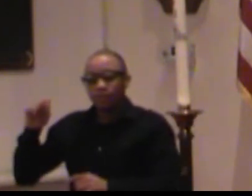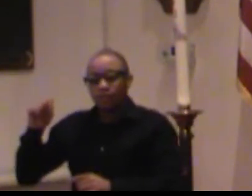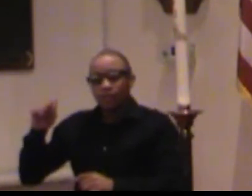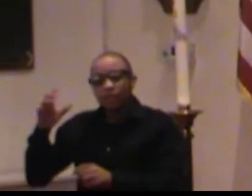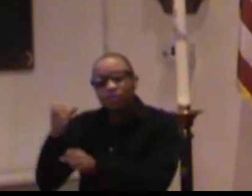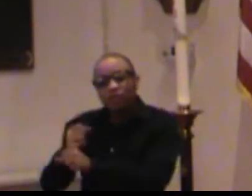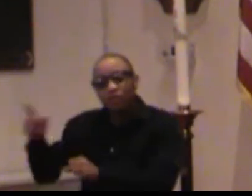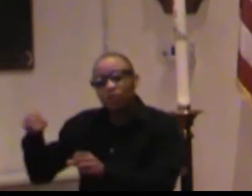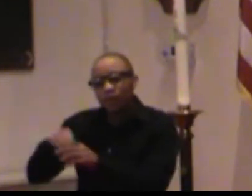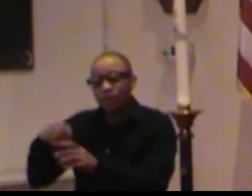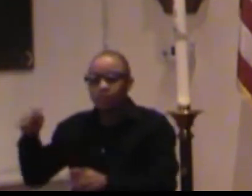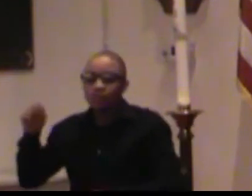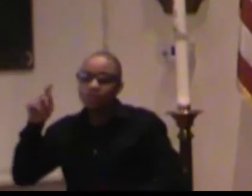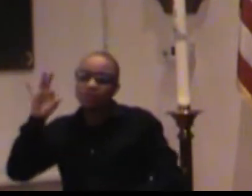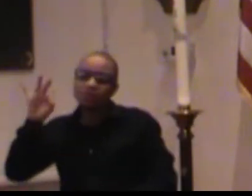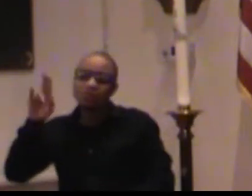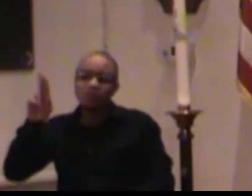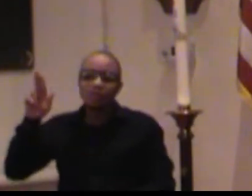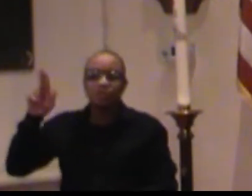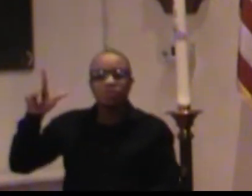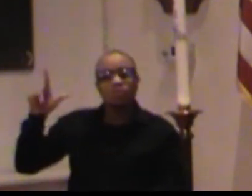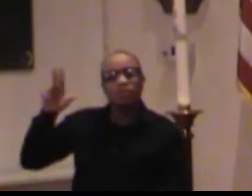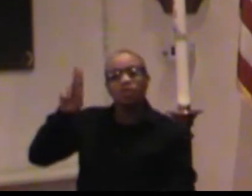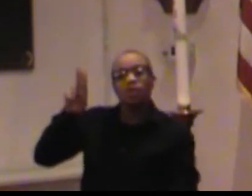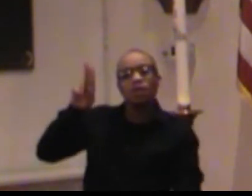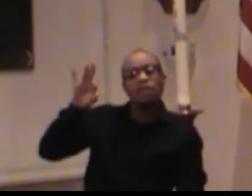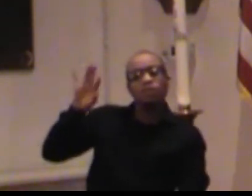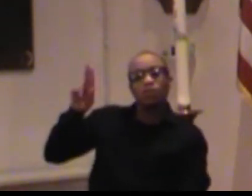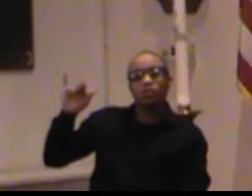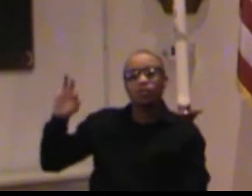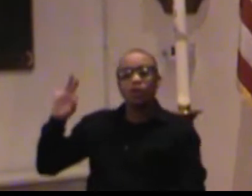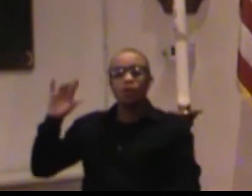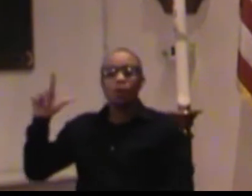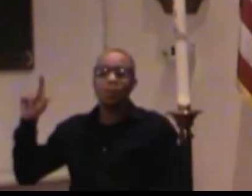you into fulfillment. God's about to fulfill